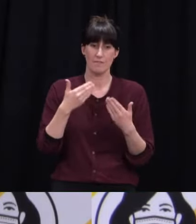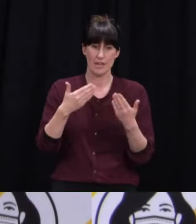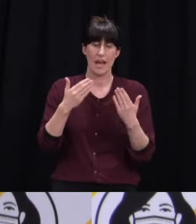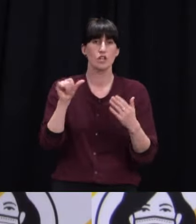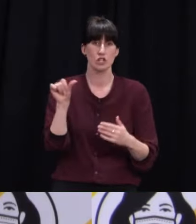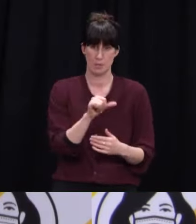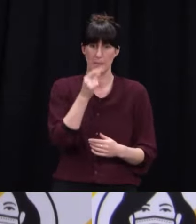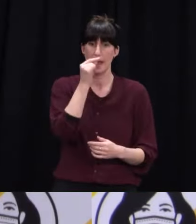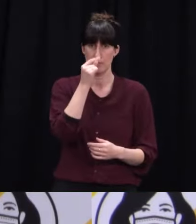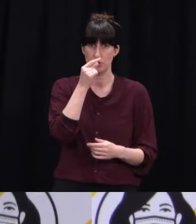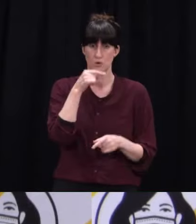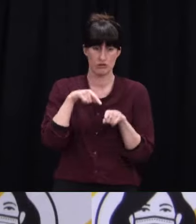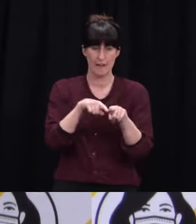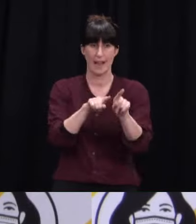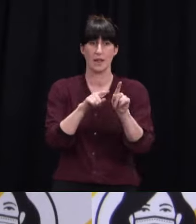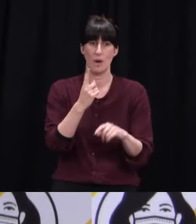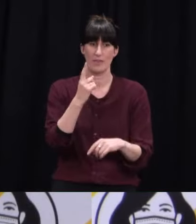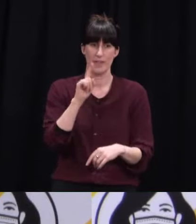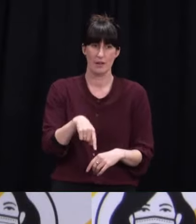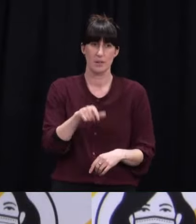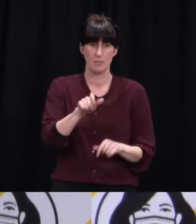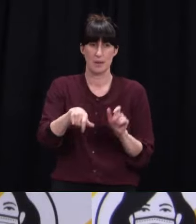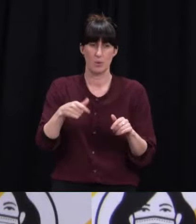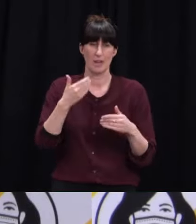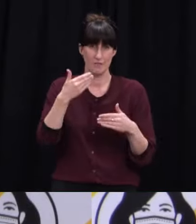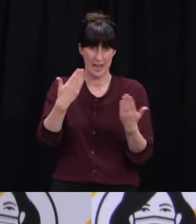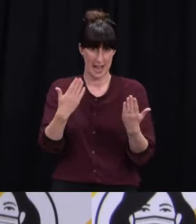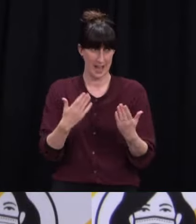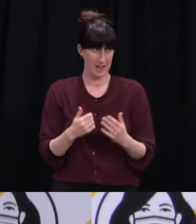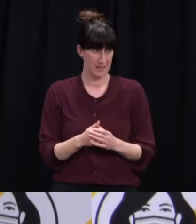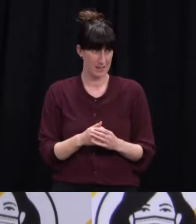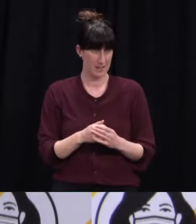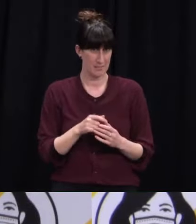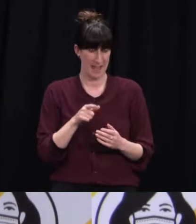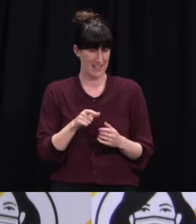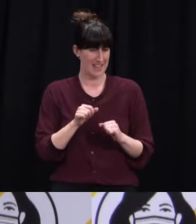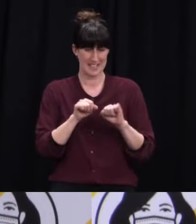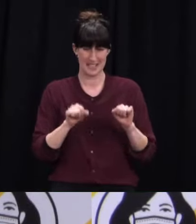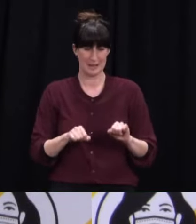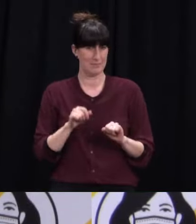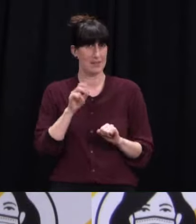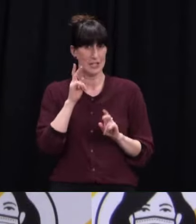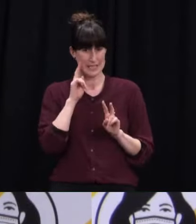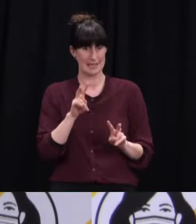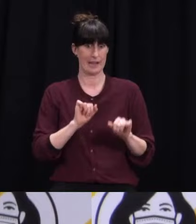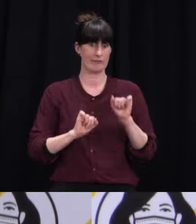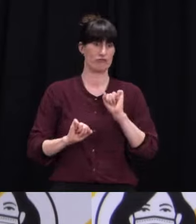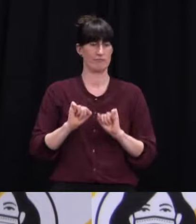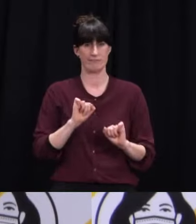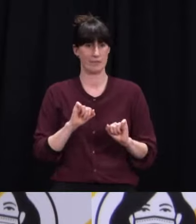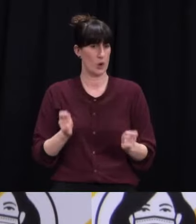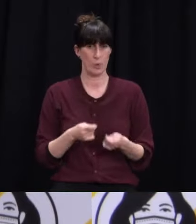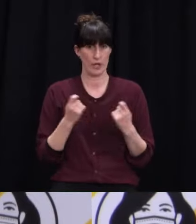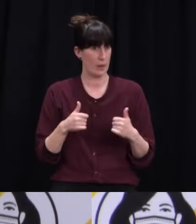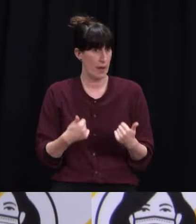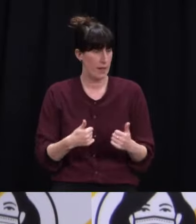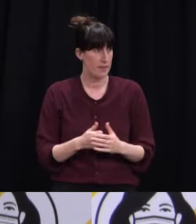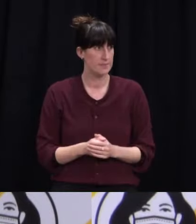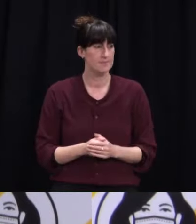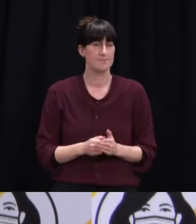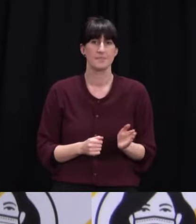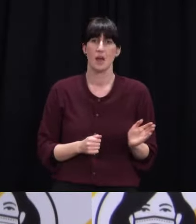210 in 8 days, and it's still a bit of a struggle. Yes, I think the recommendation from